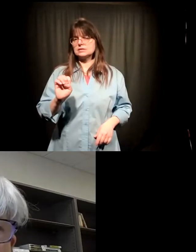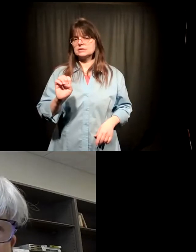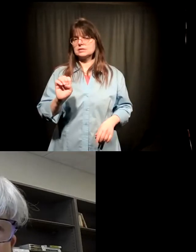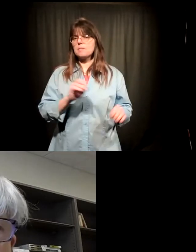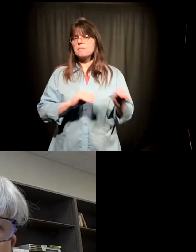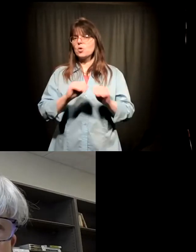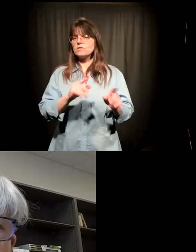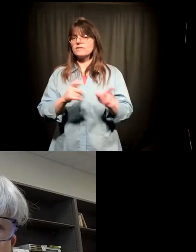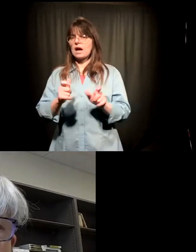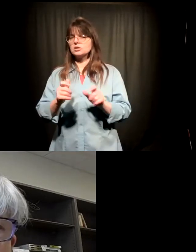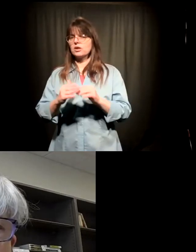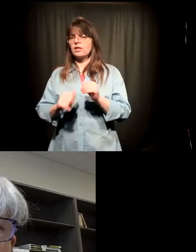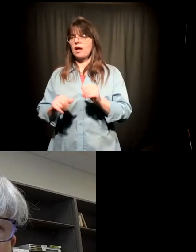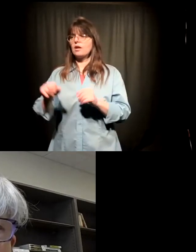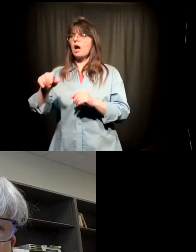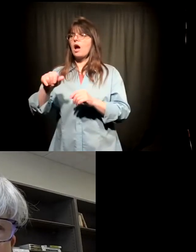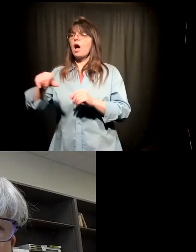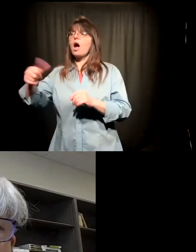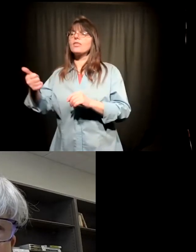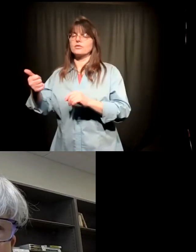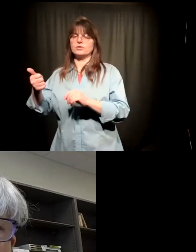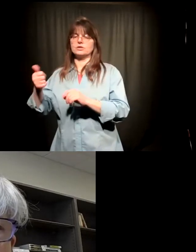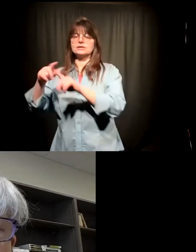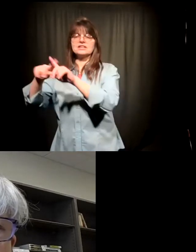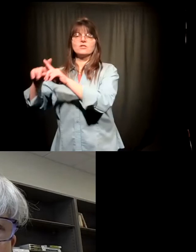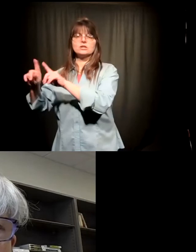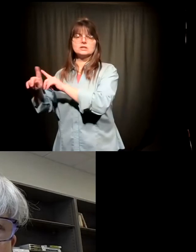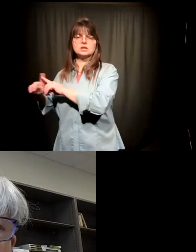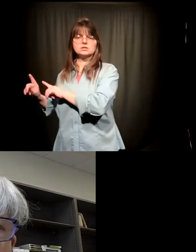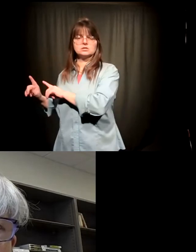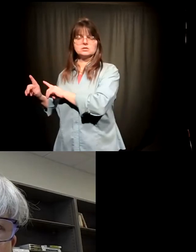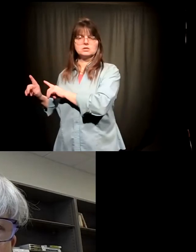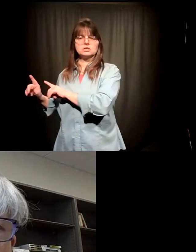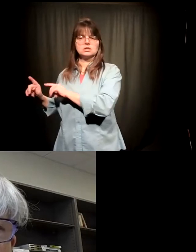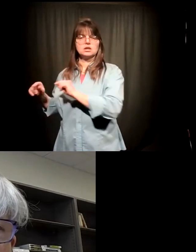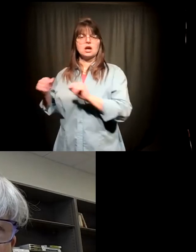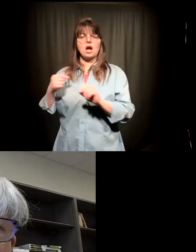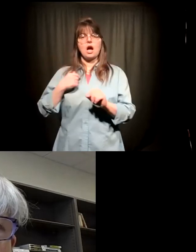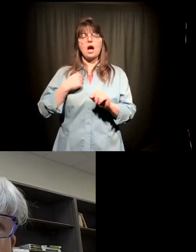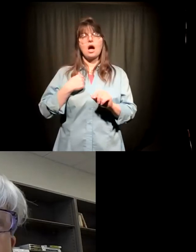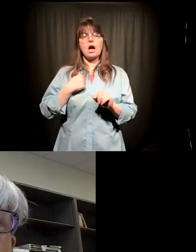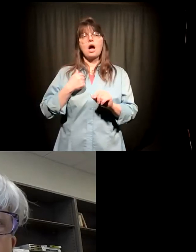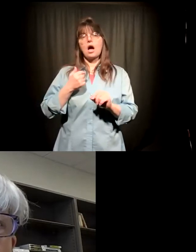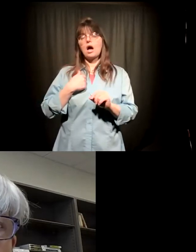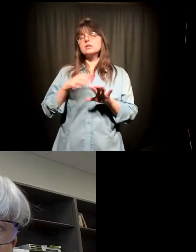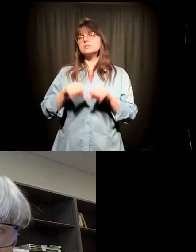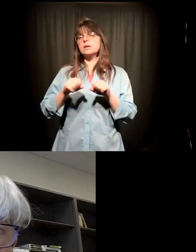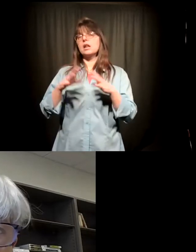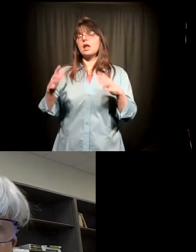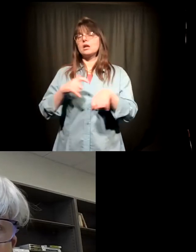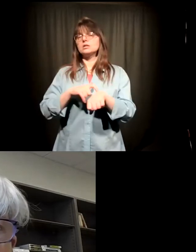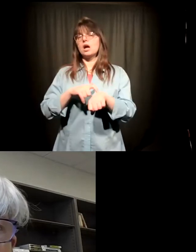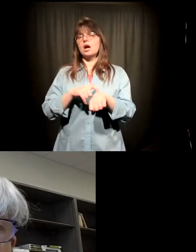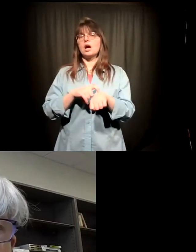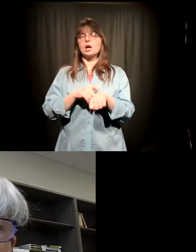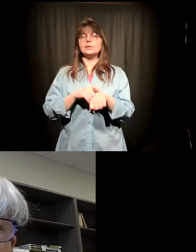19th century, early 20th century, and the early 21st century. And I'm wondering if any of those